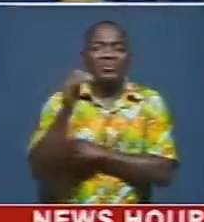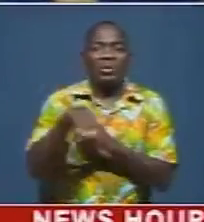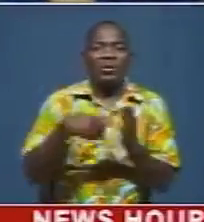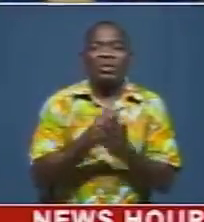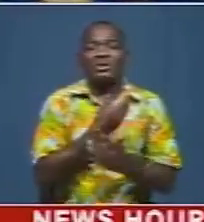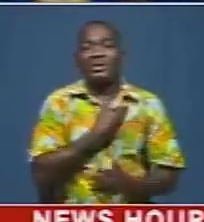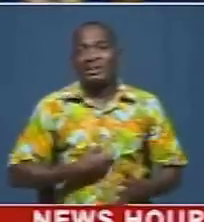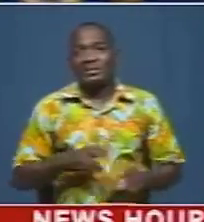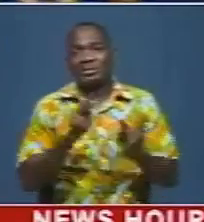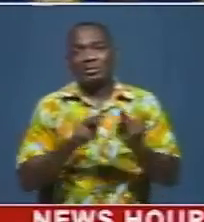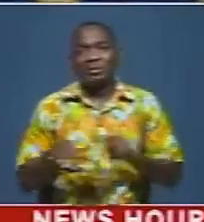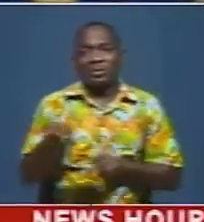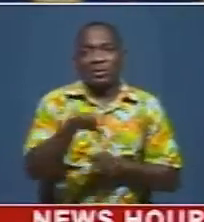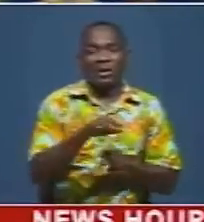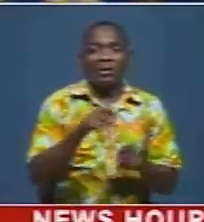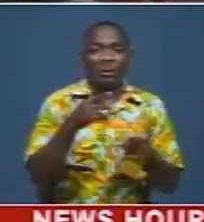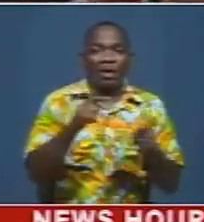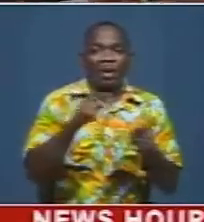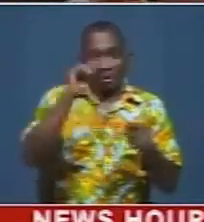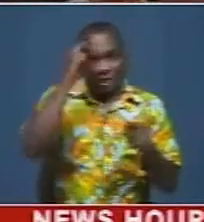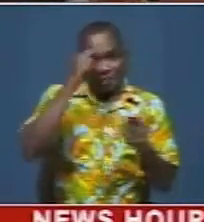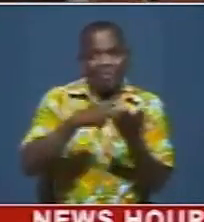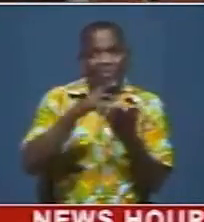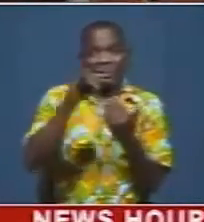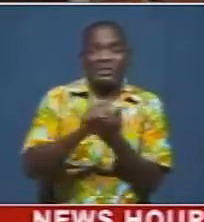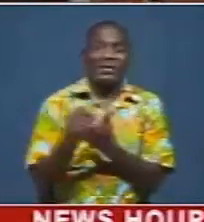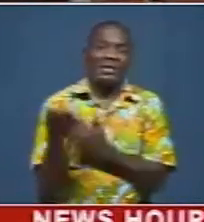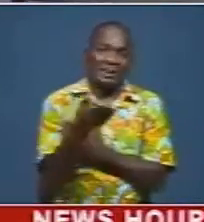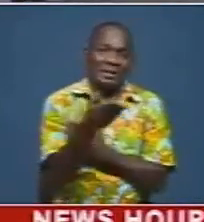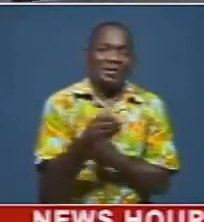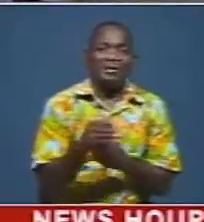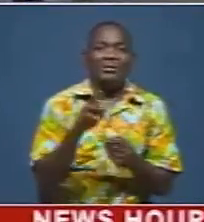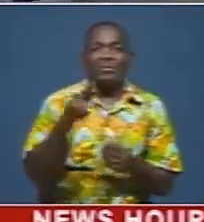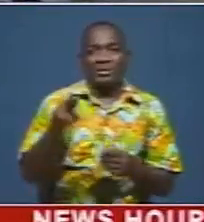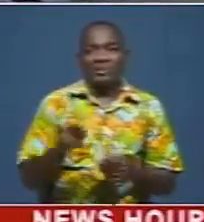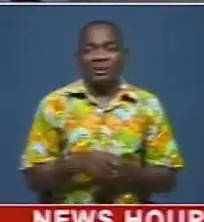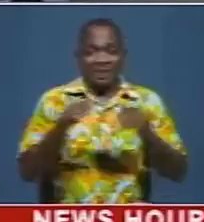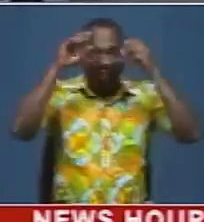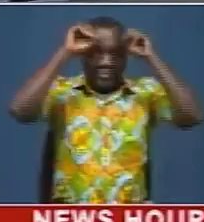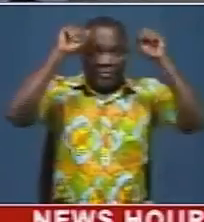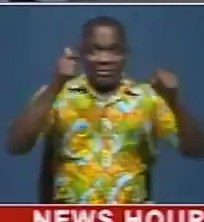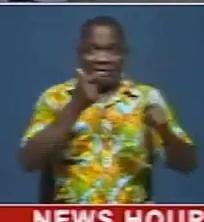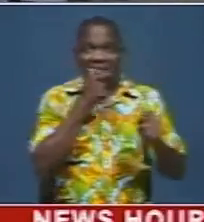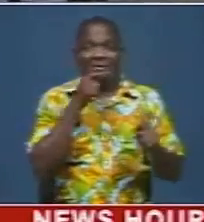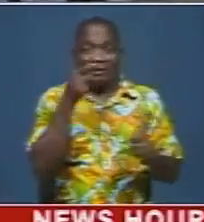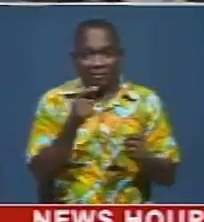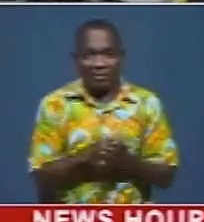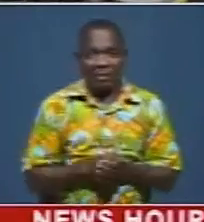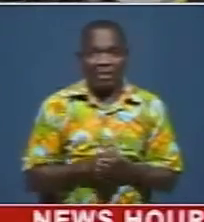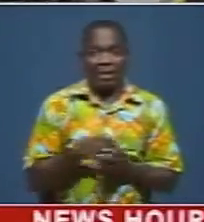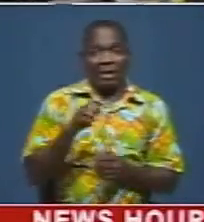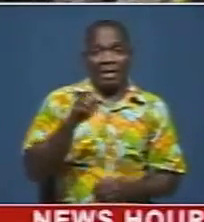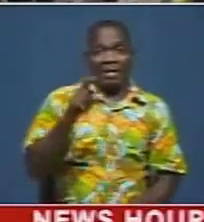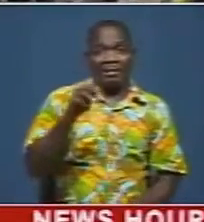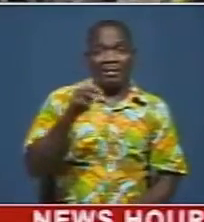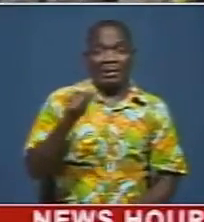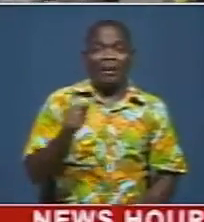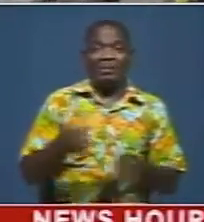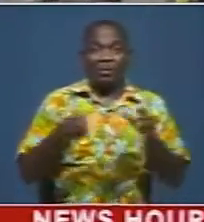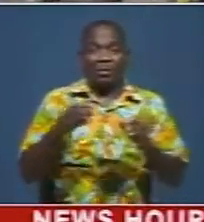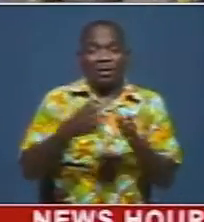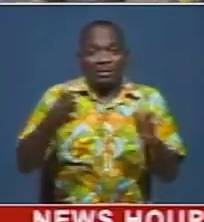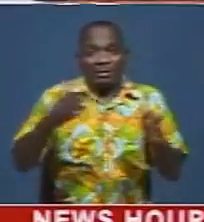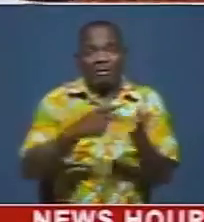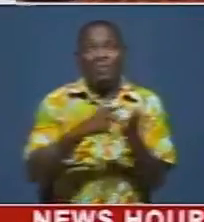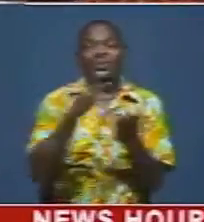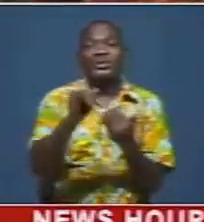chiefs and people on projects being implemented in the region. President Akufo-Addo said the Elmina Port Expansion